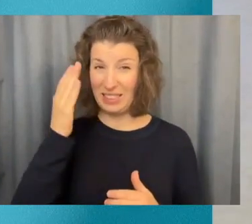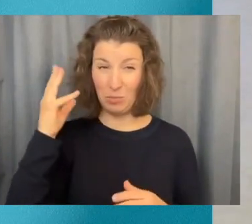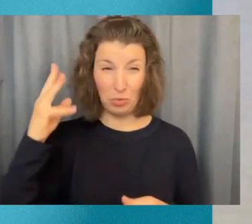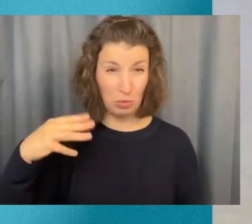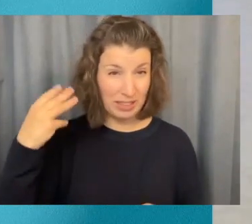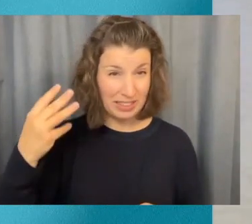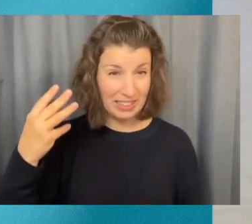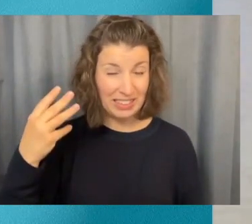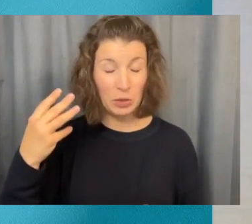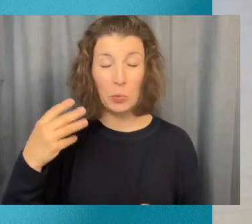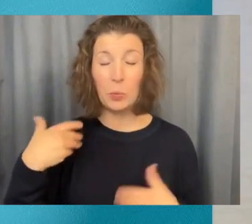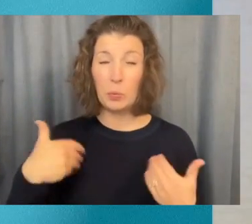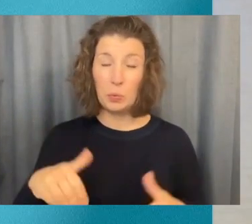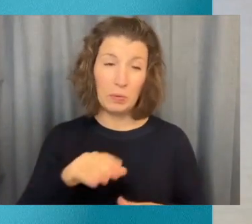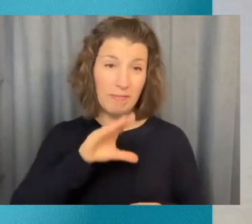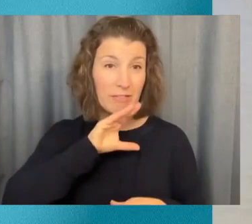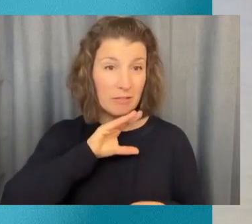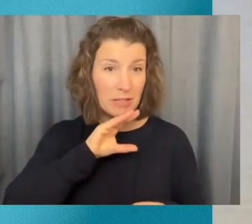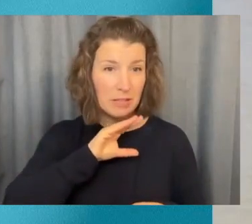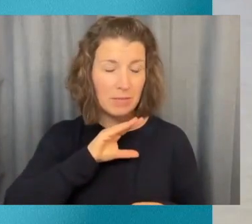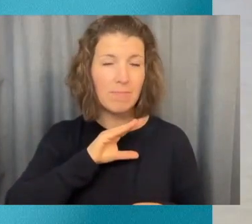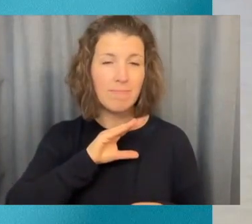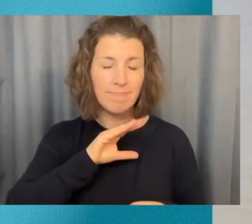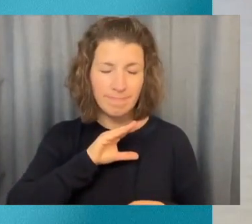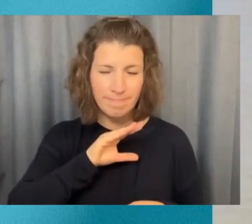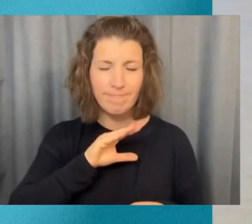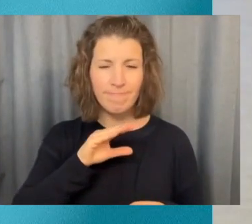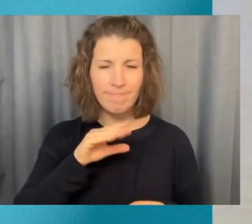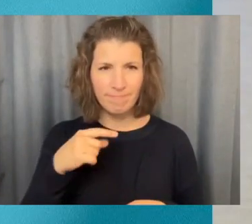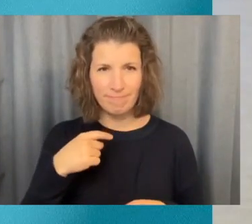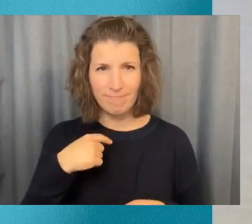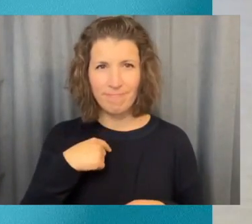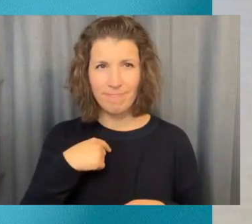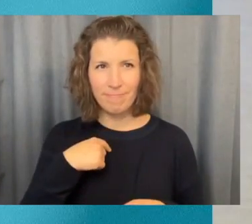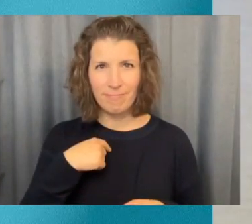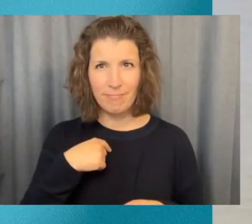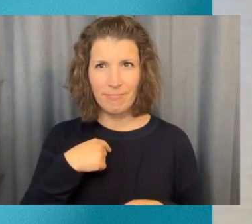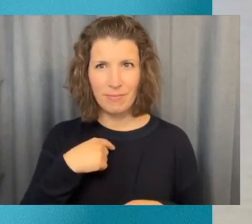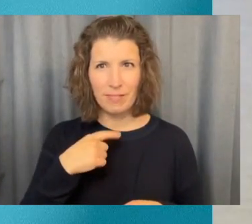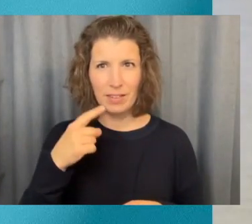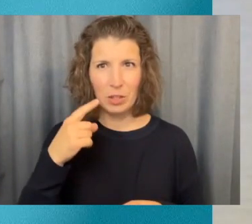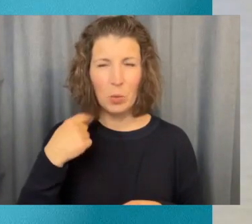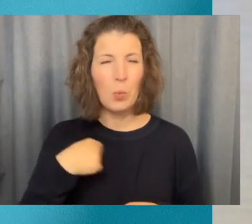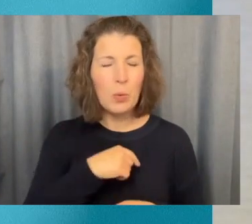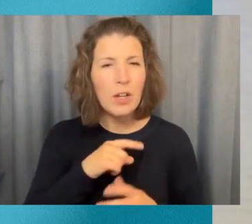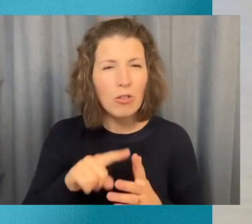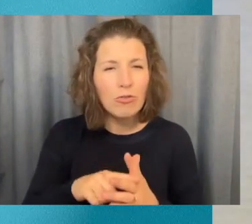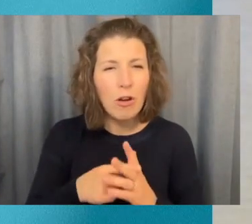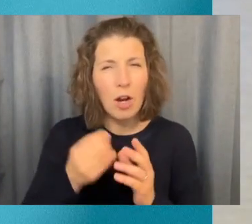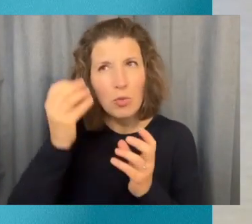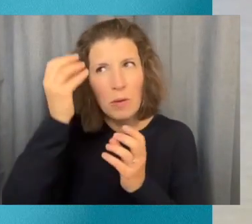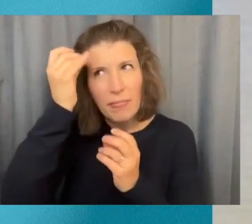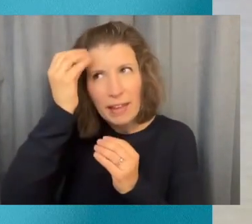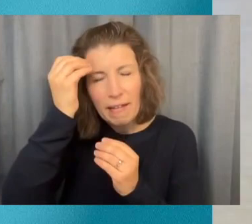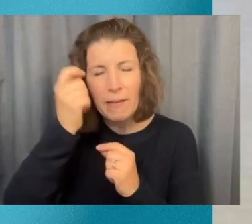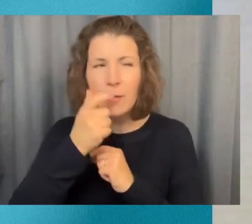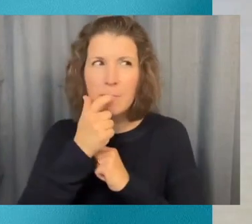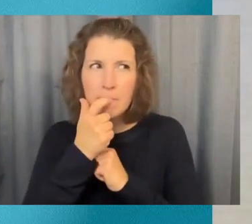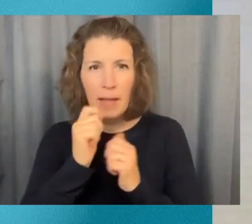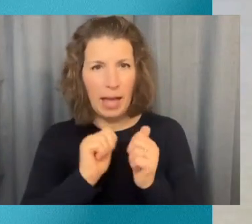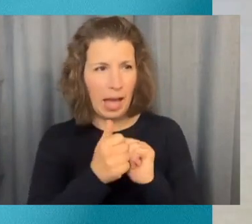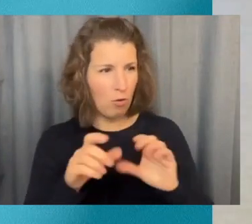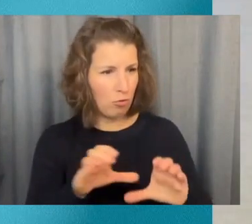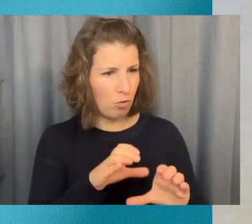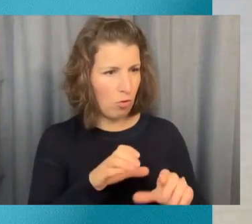are, that we are starting to think about how to do things in a different